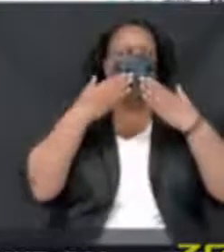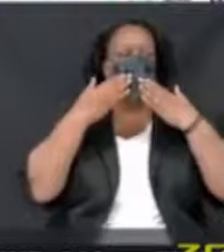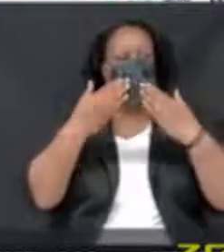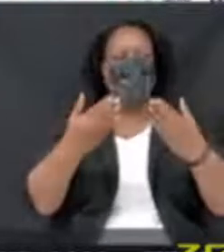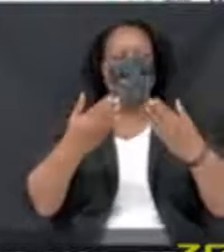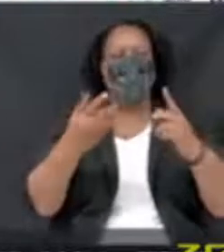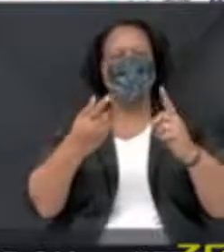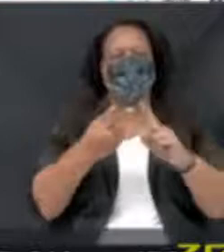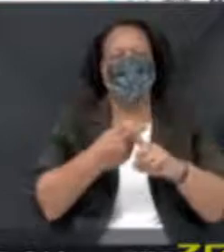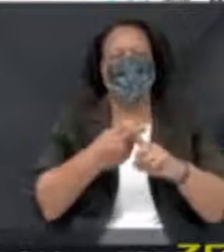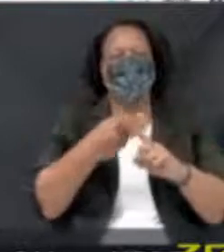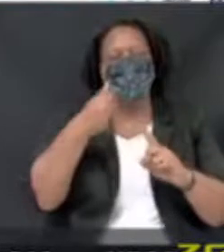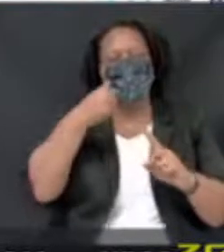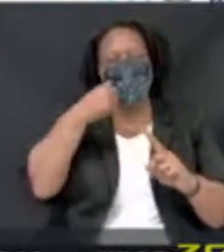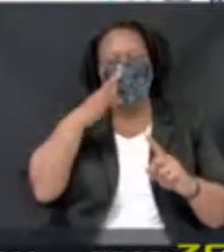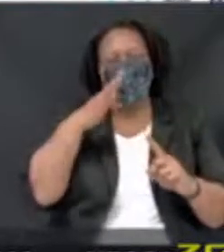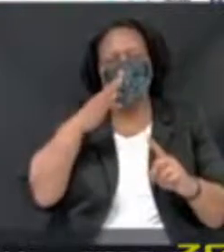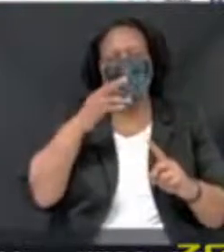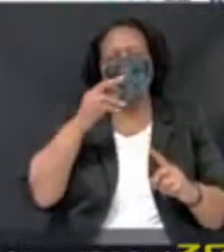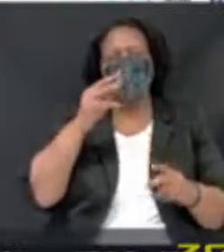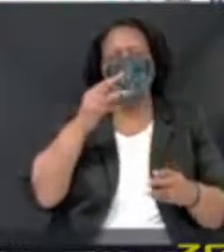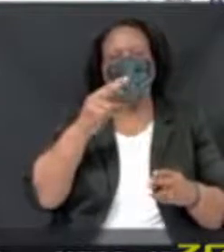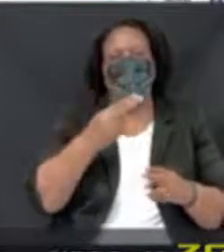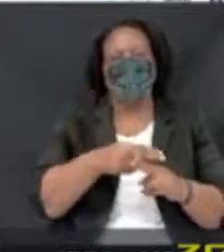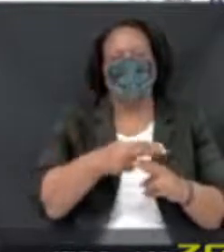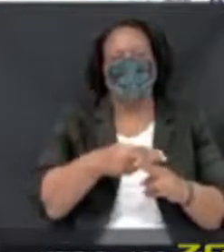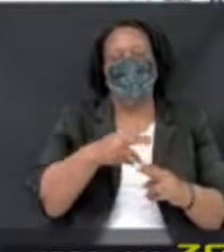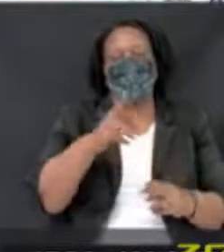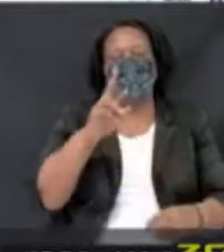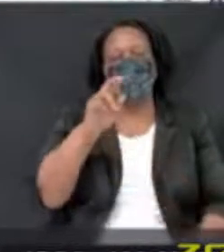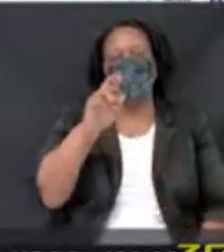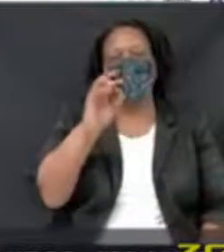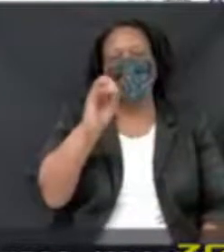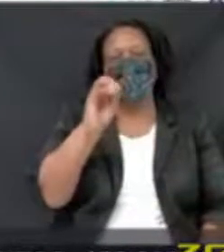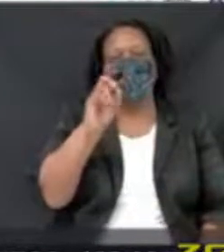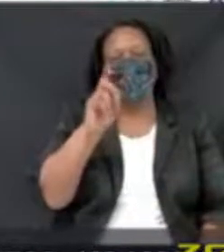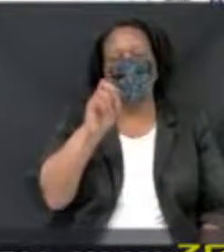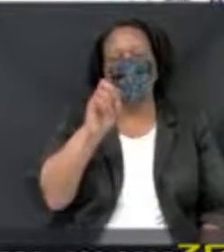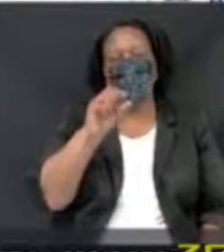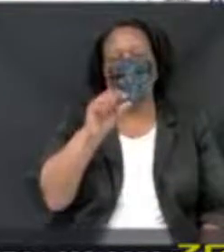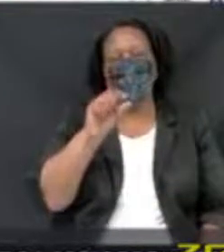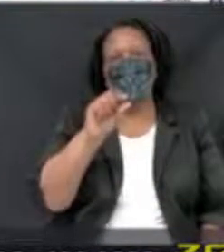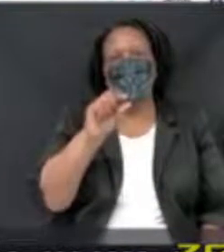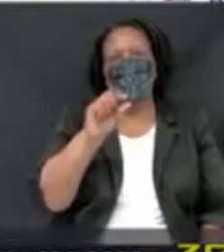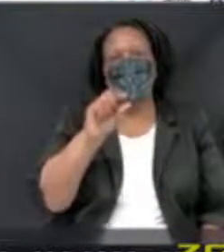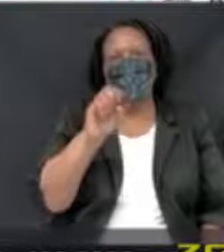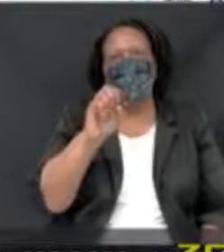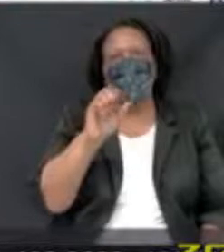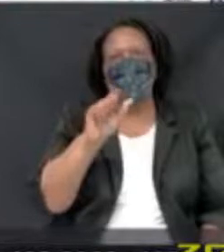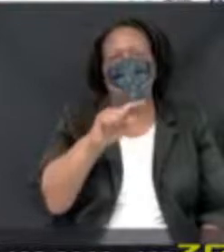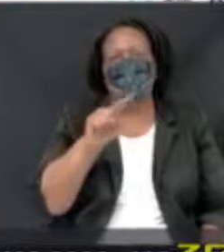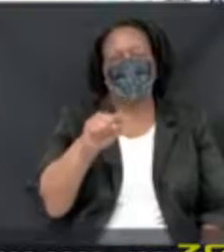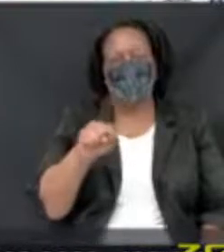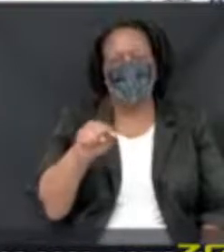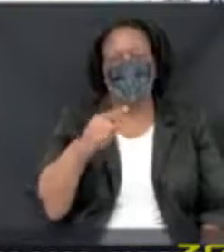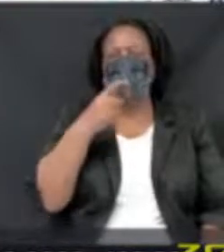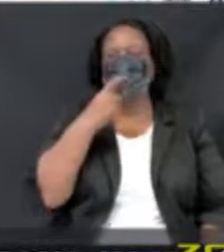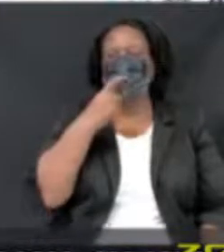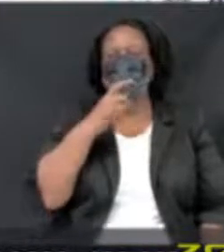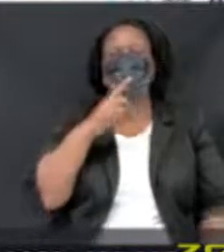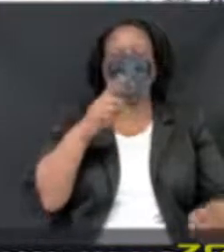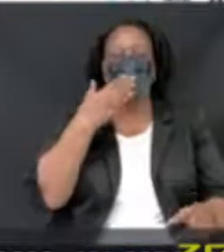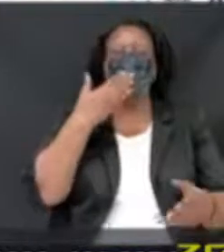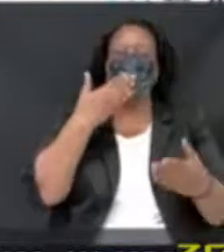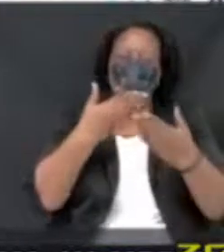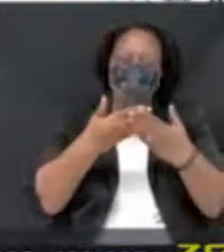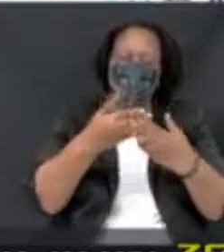Officer in NEMA, Ms. Michelle Rodriguez, who has done an excellent job in